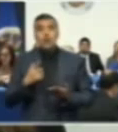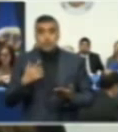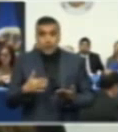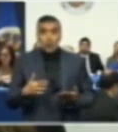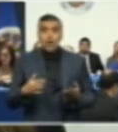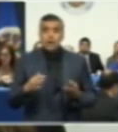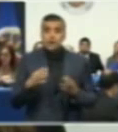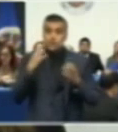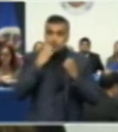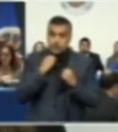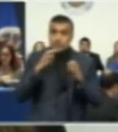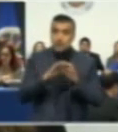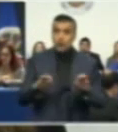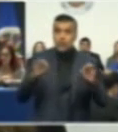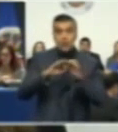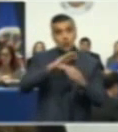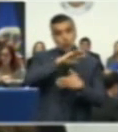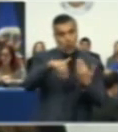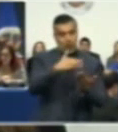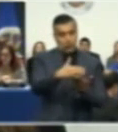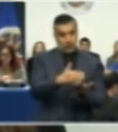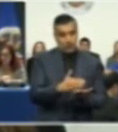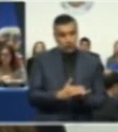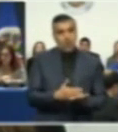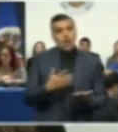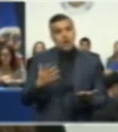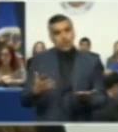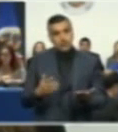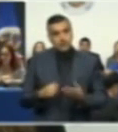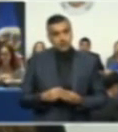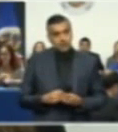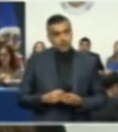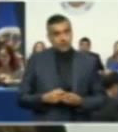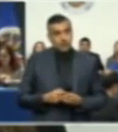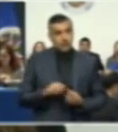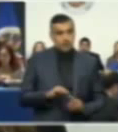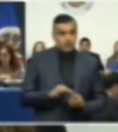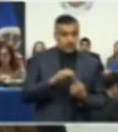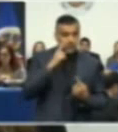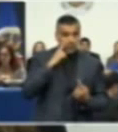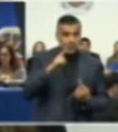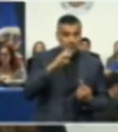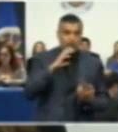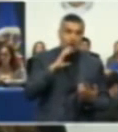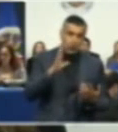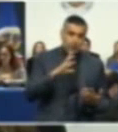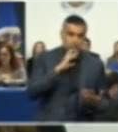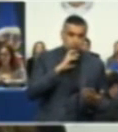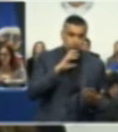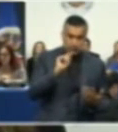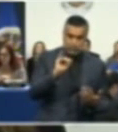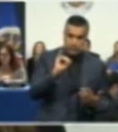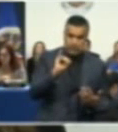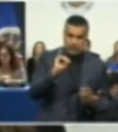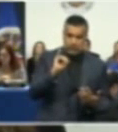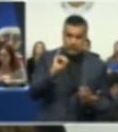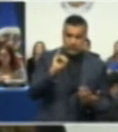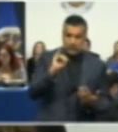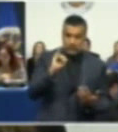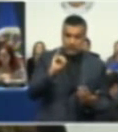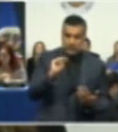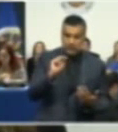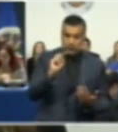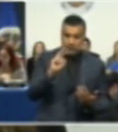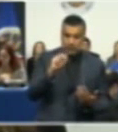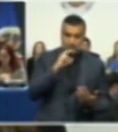is clear that our convention, although it's a much older instrument, in fact, because it's a much older instrument, has to be brought in